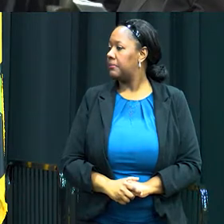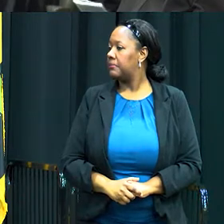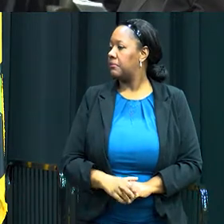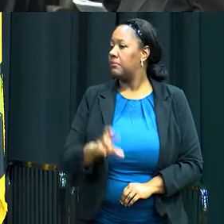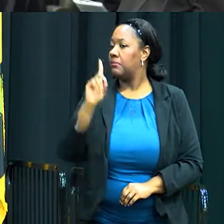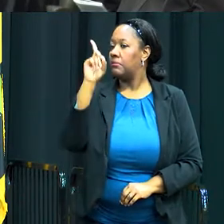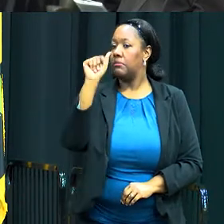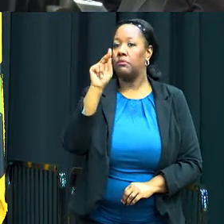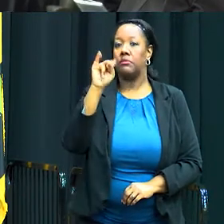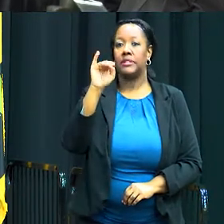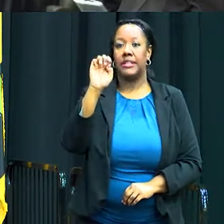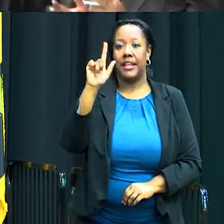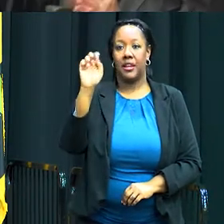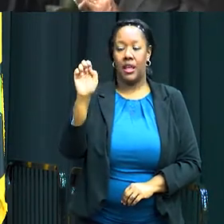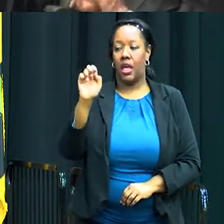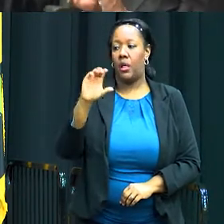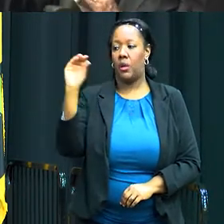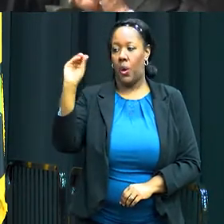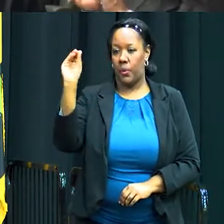Danielle Marie Owens.